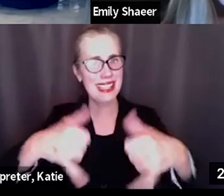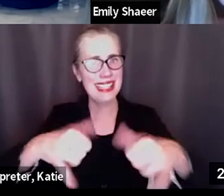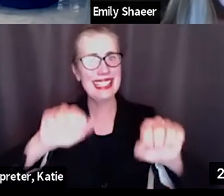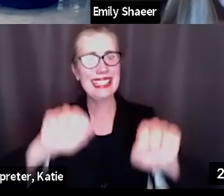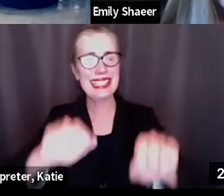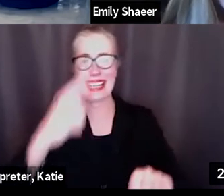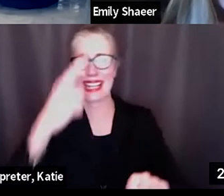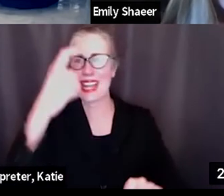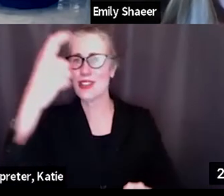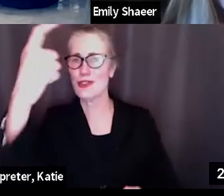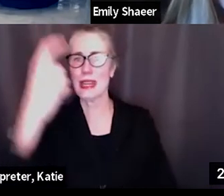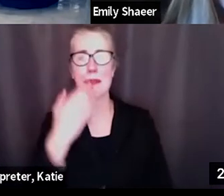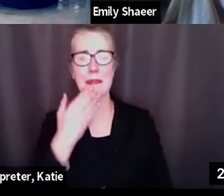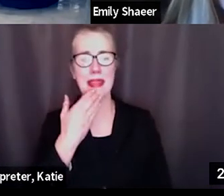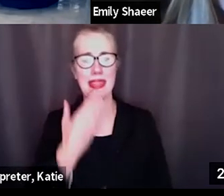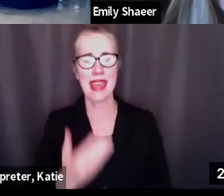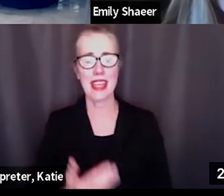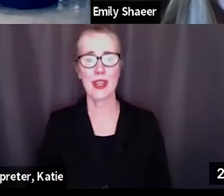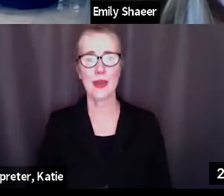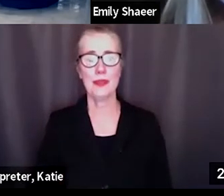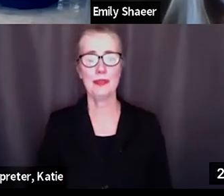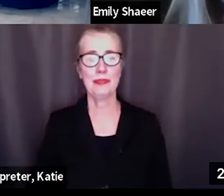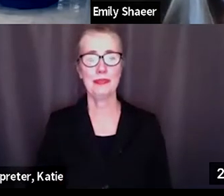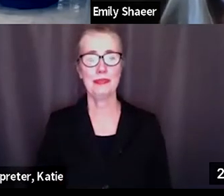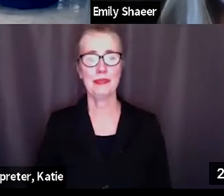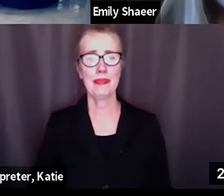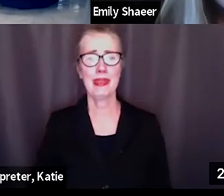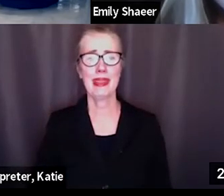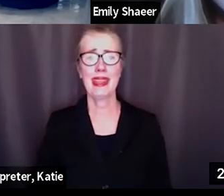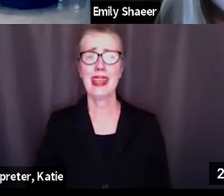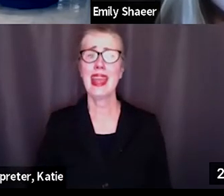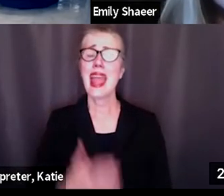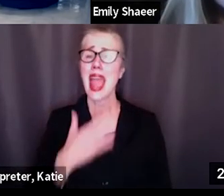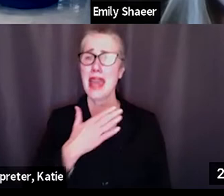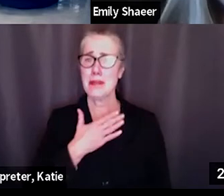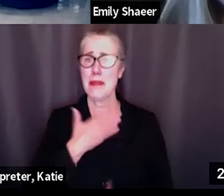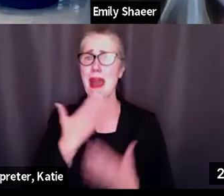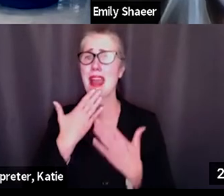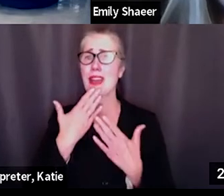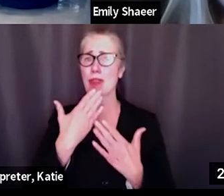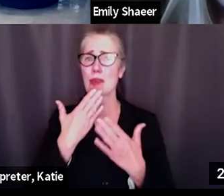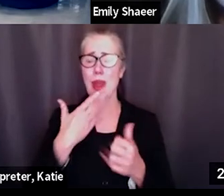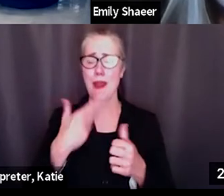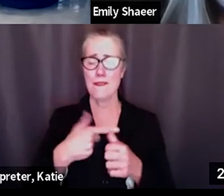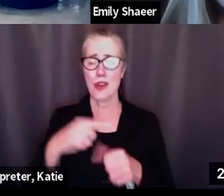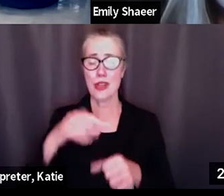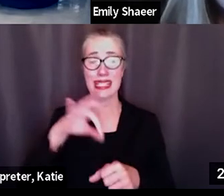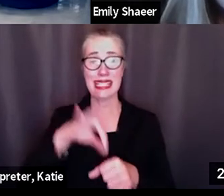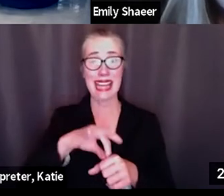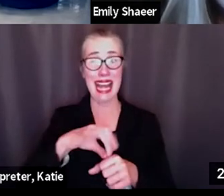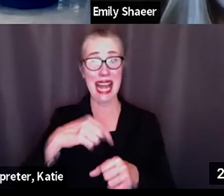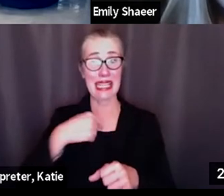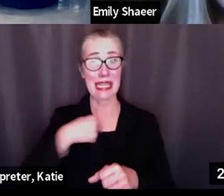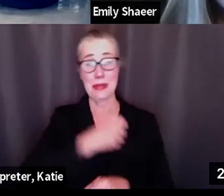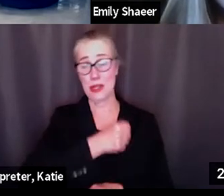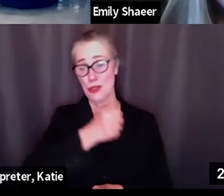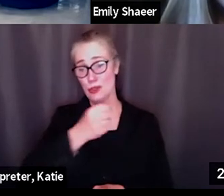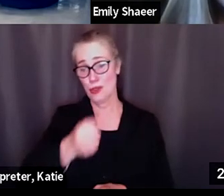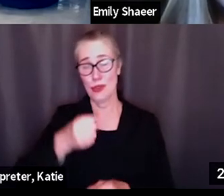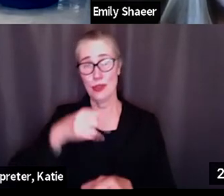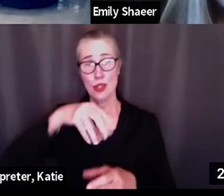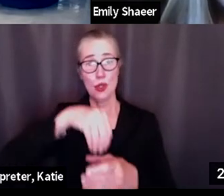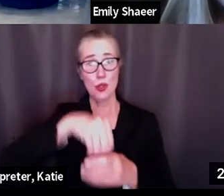and i just like to also express you know my gratitude when i was first elected on the board and